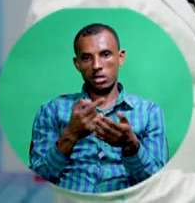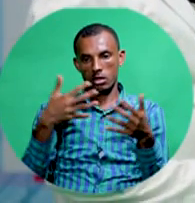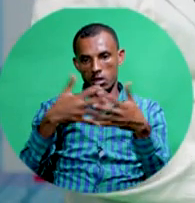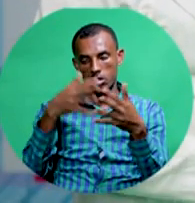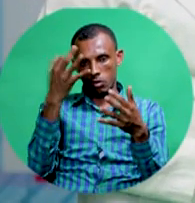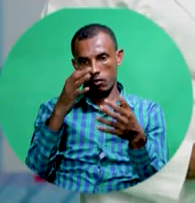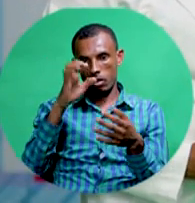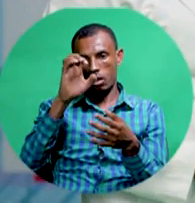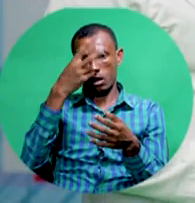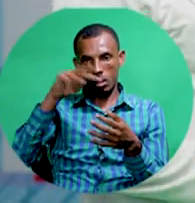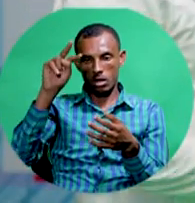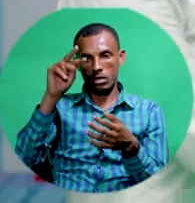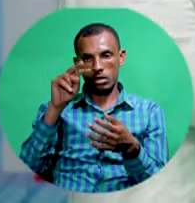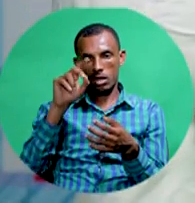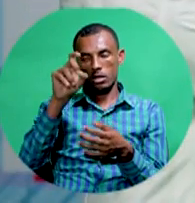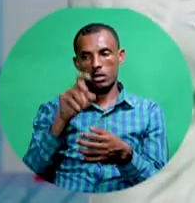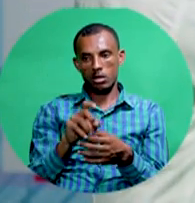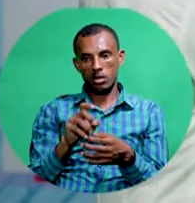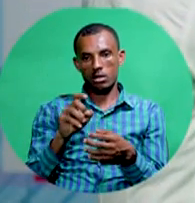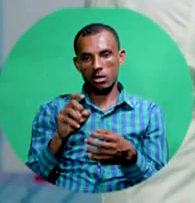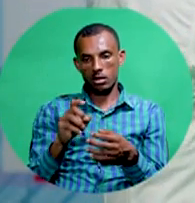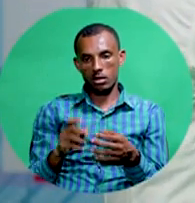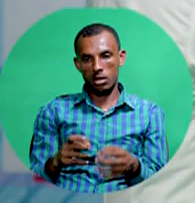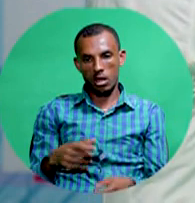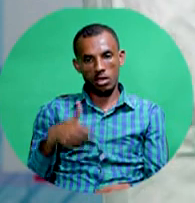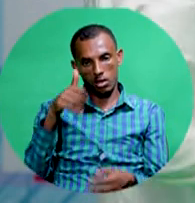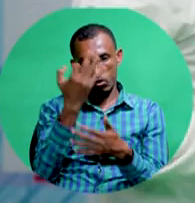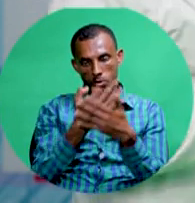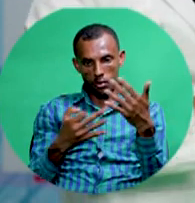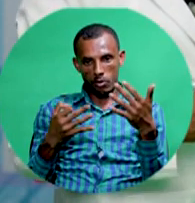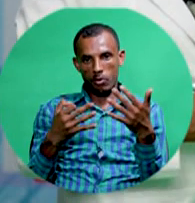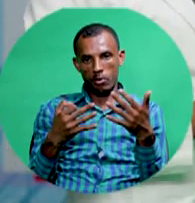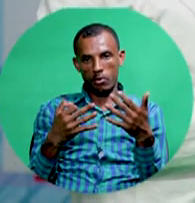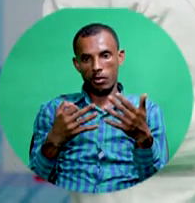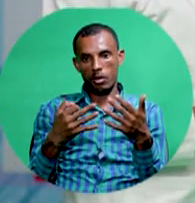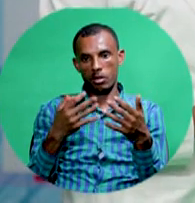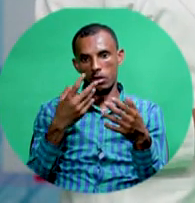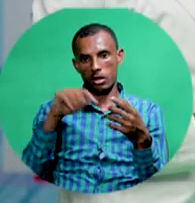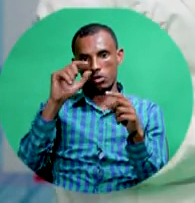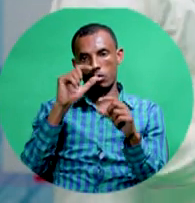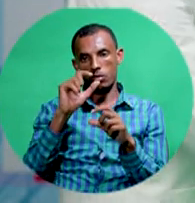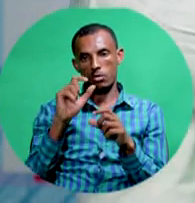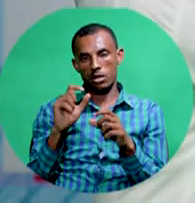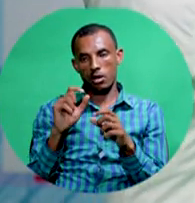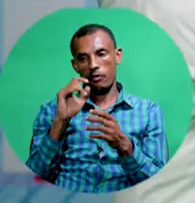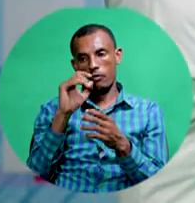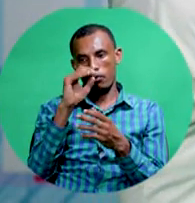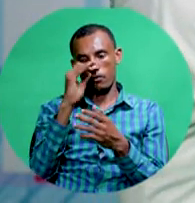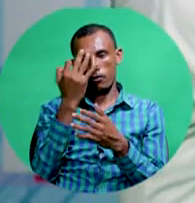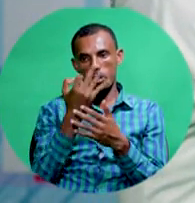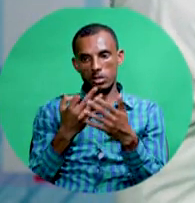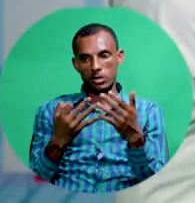of e raised to x. Now, other form of integration of exponential function is